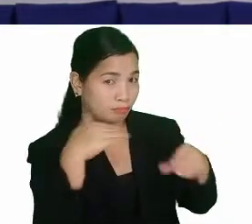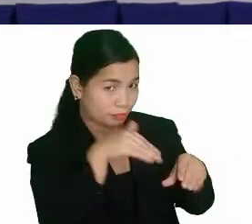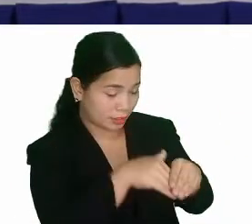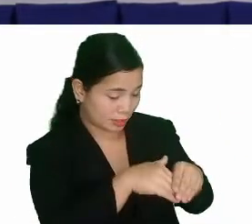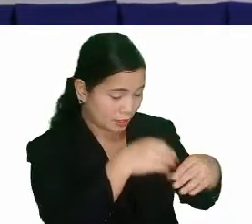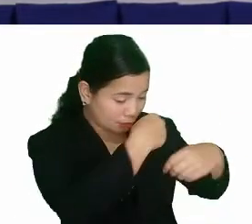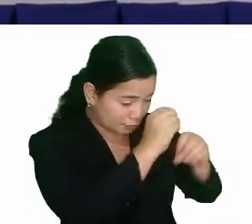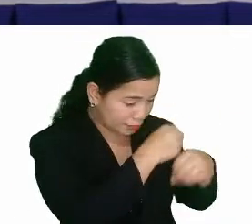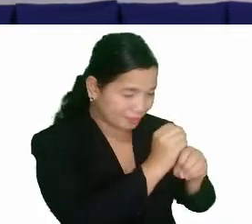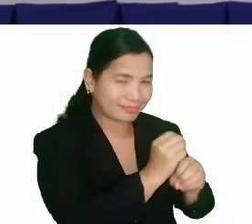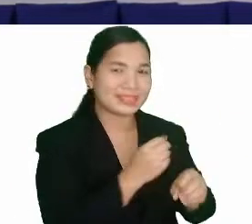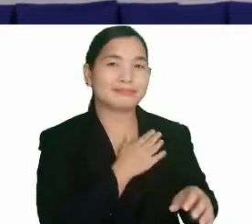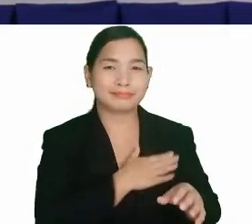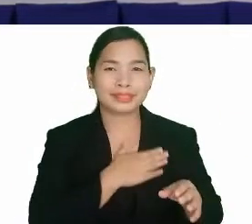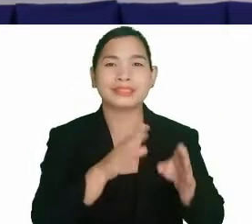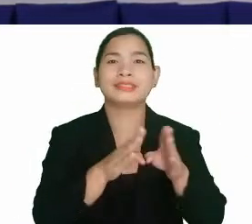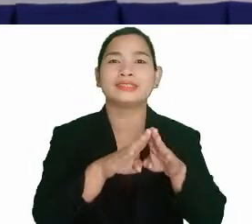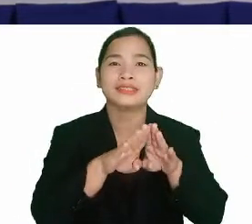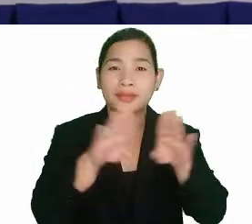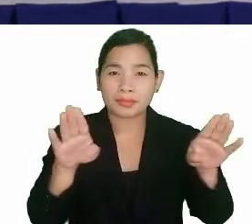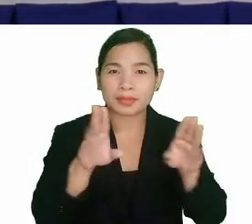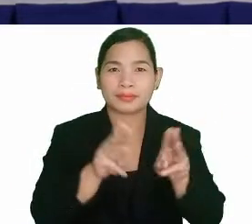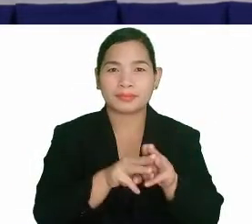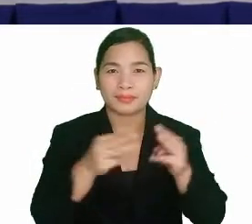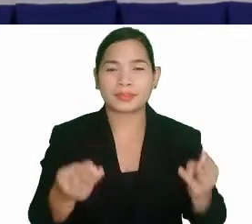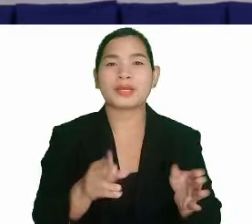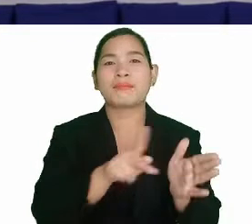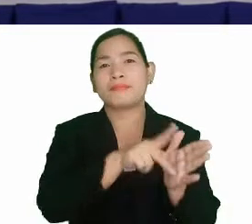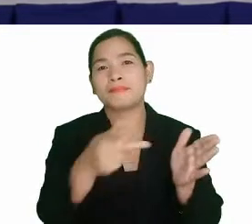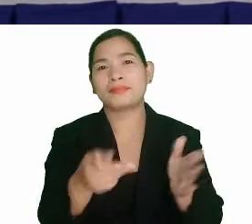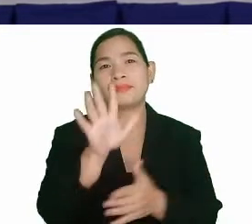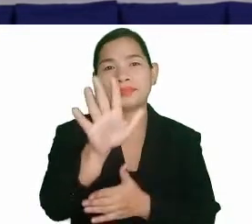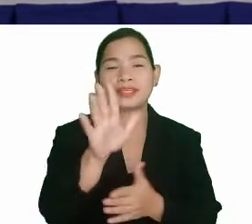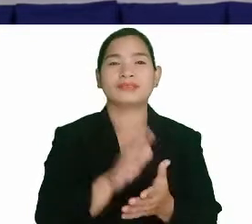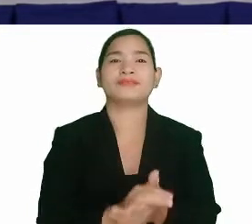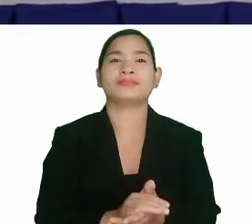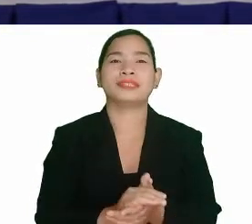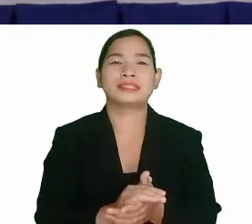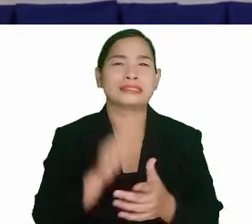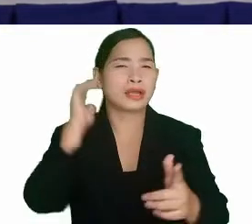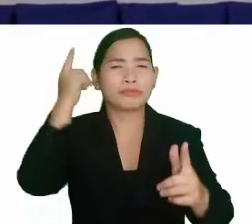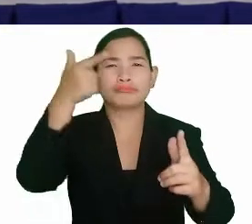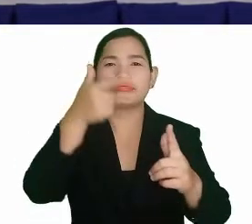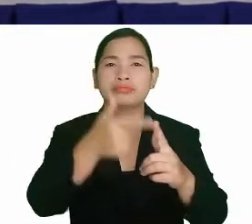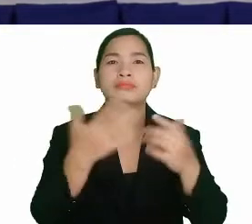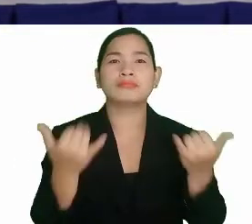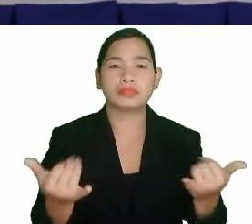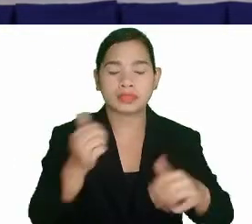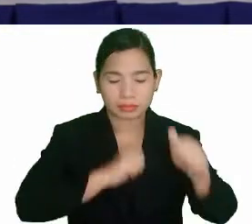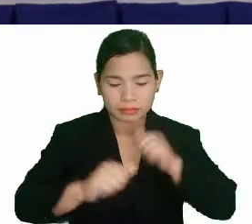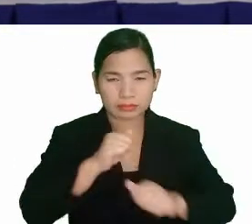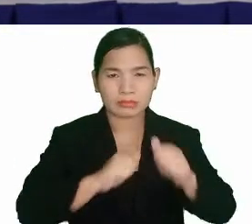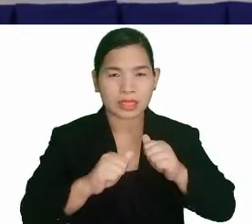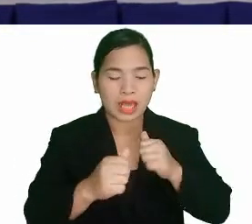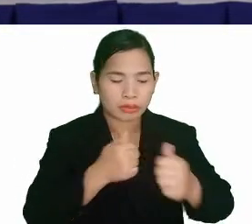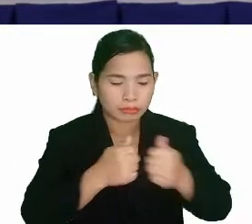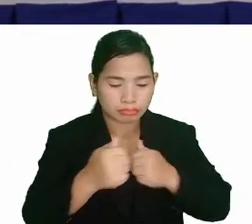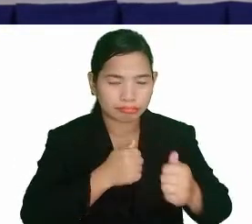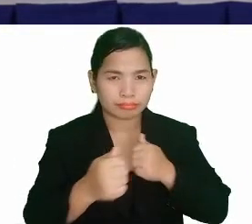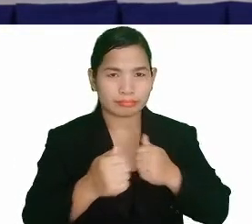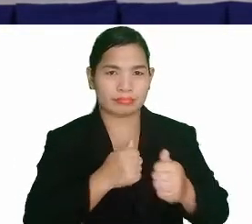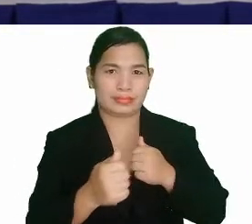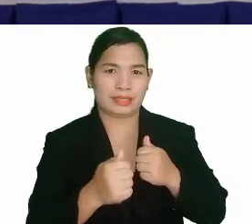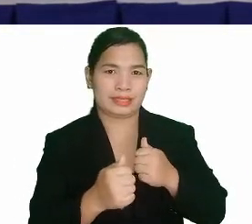microscope. Open your module on page 5. The goal of this activity is to compare the images of the objects seen by